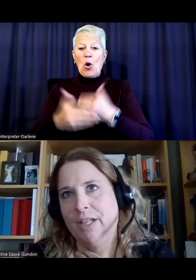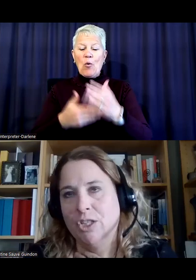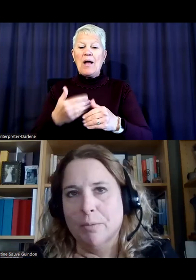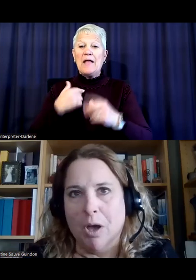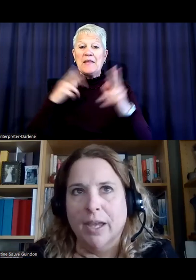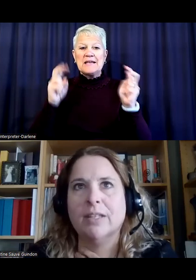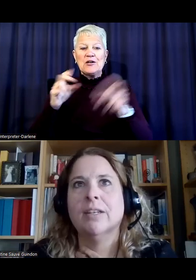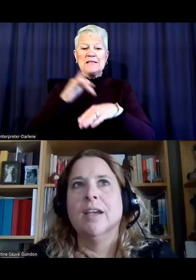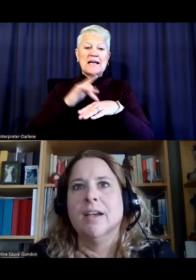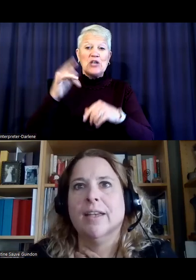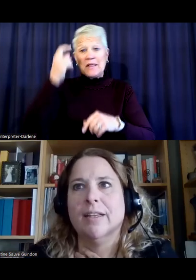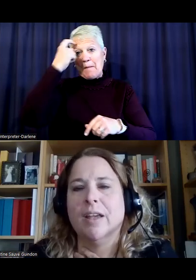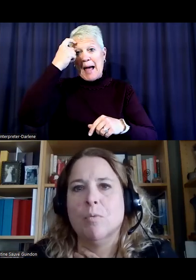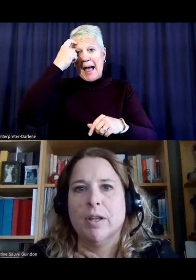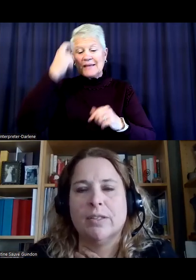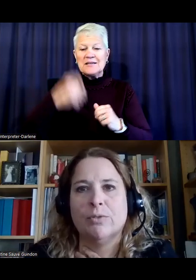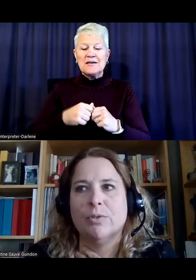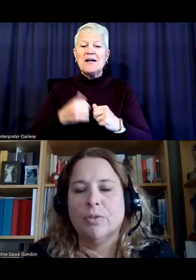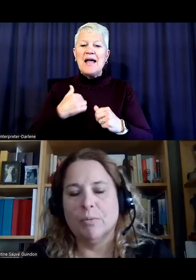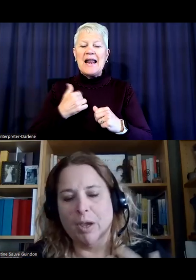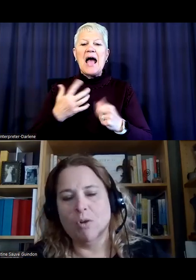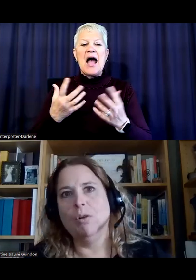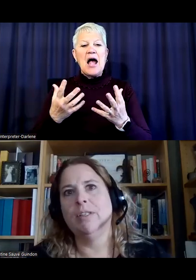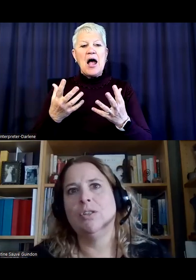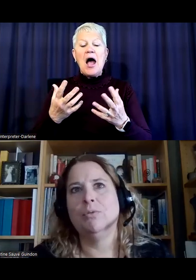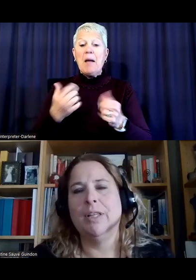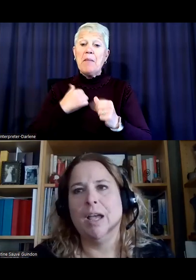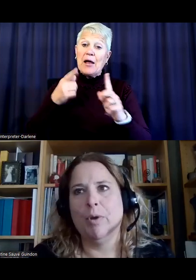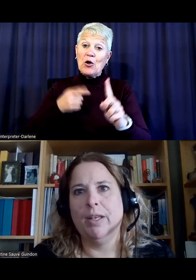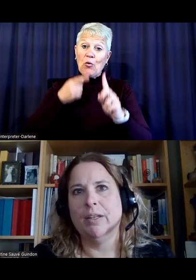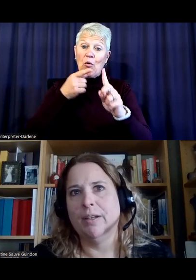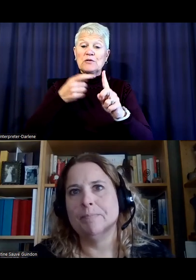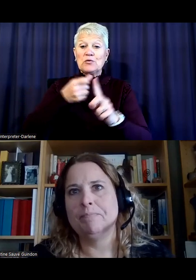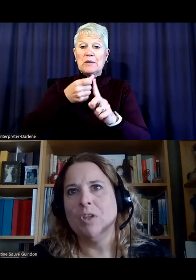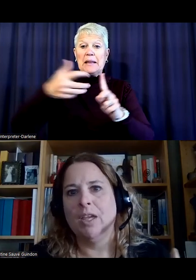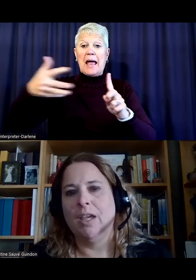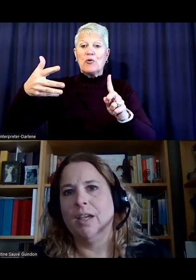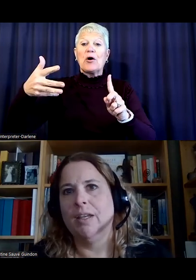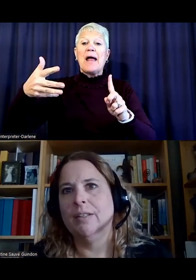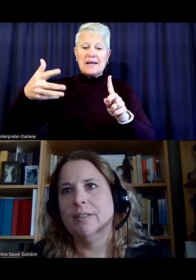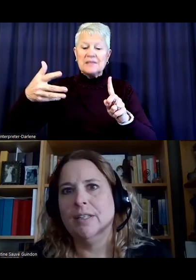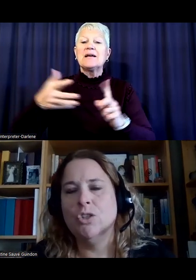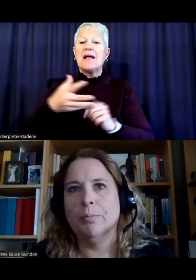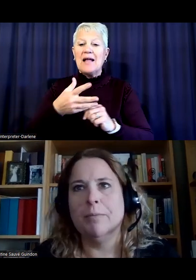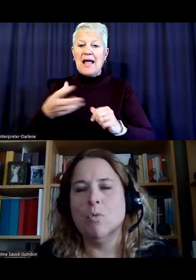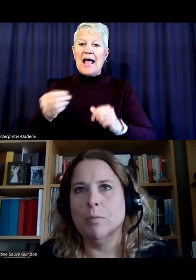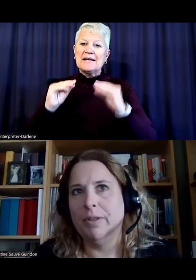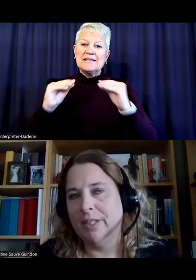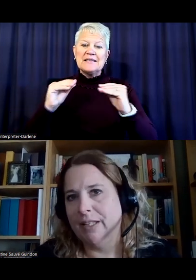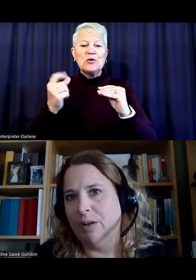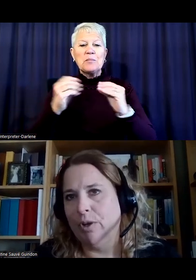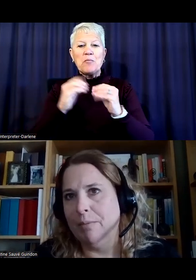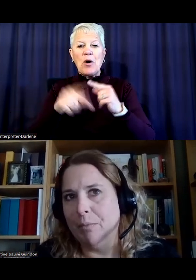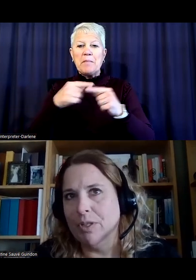title is Touching the Mind. And I want to, my goal is to elaborate and teach you a bit more